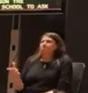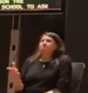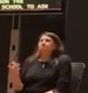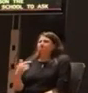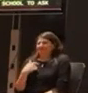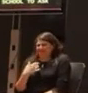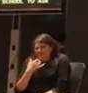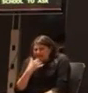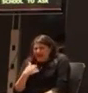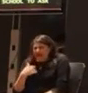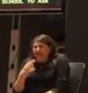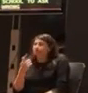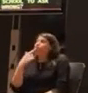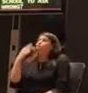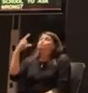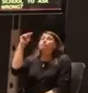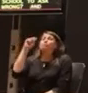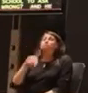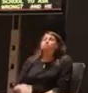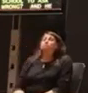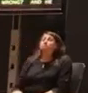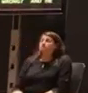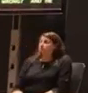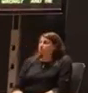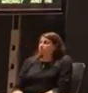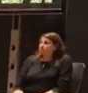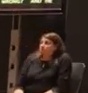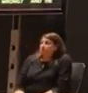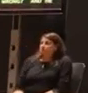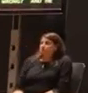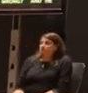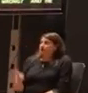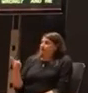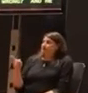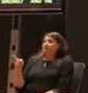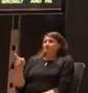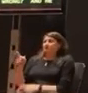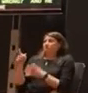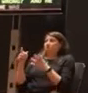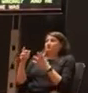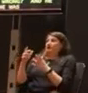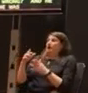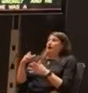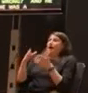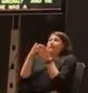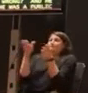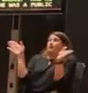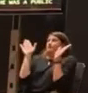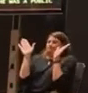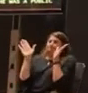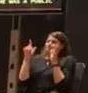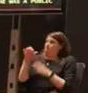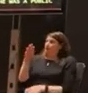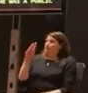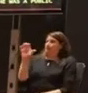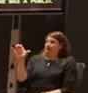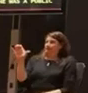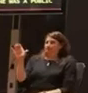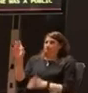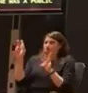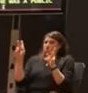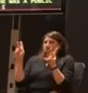was I wrong? And he said, no, he was a public figure and that I could have done it.